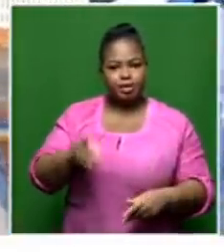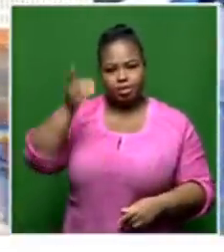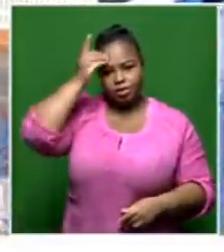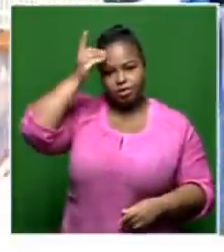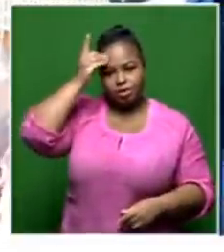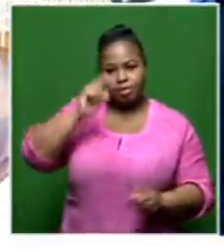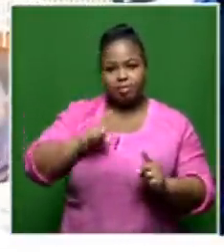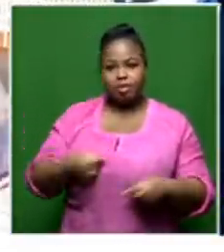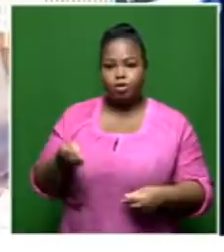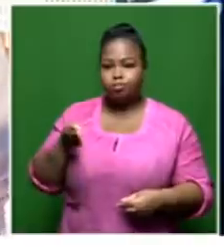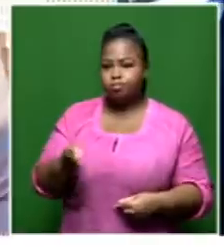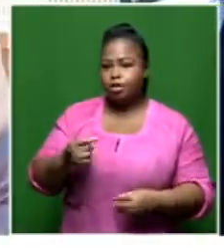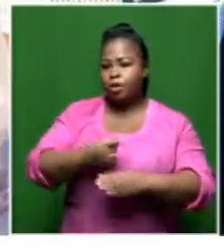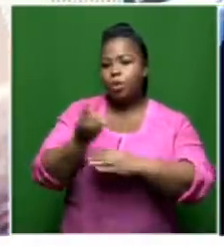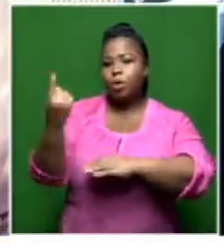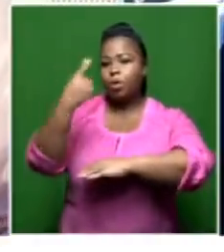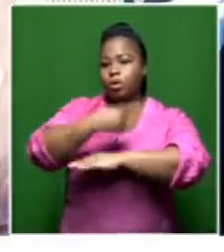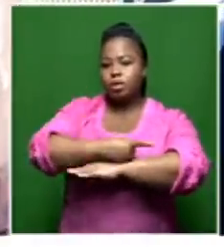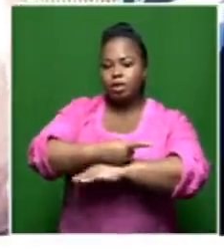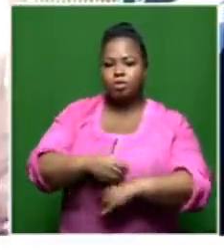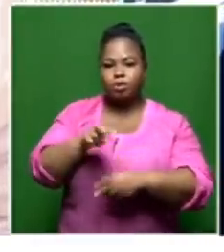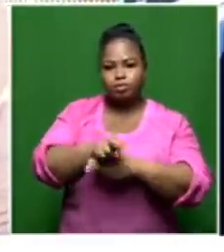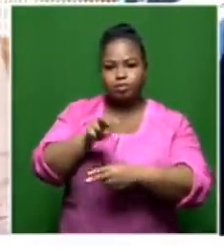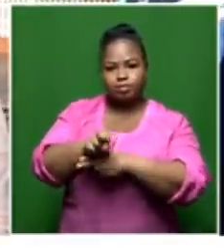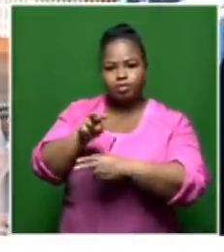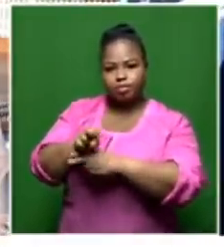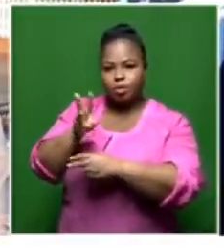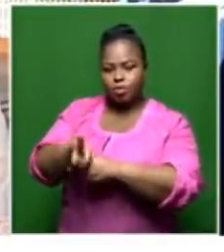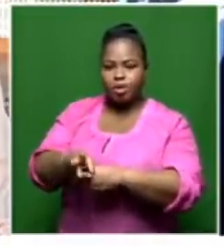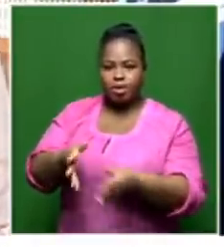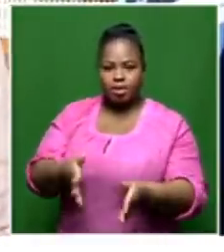Durban. But we'll be here throughout the whole day to monitor here at the